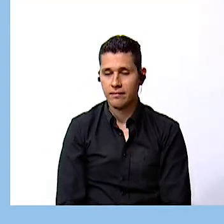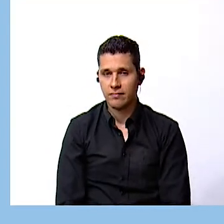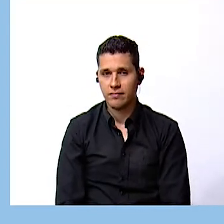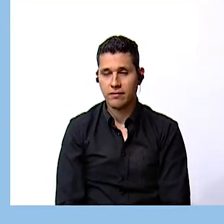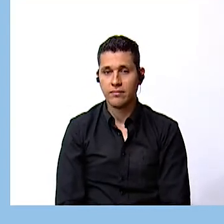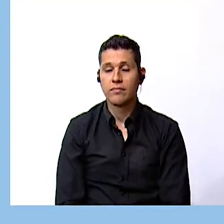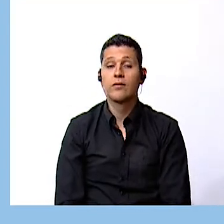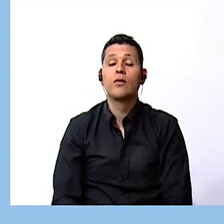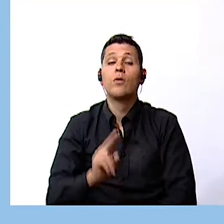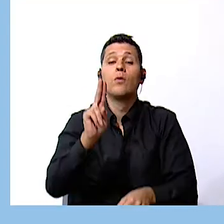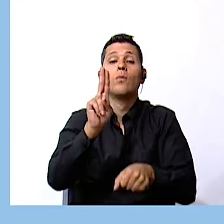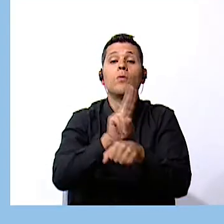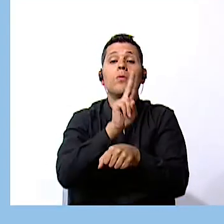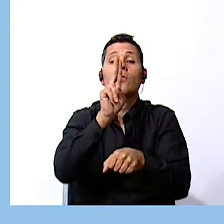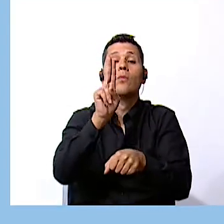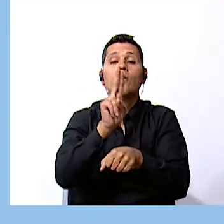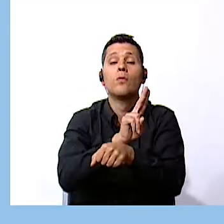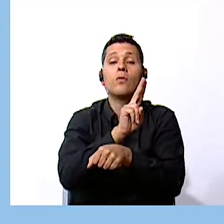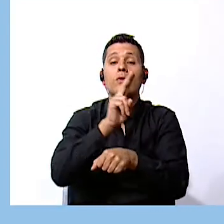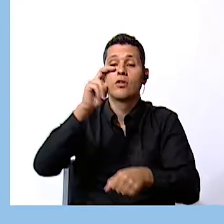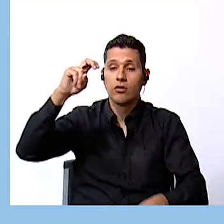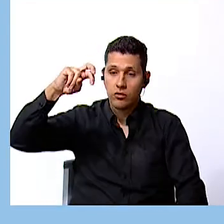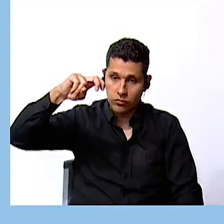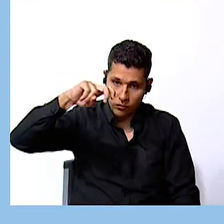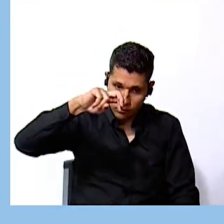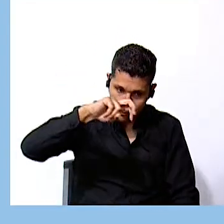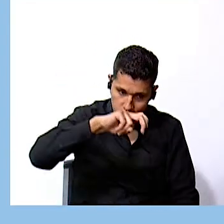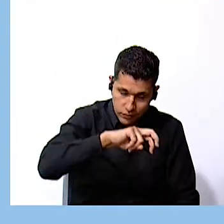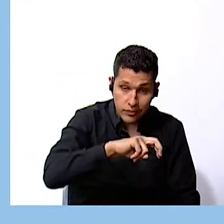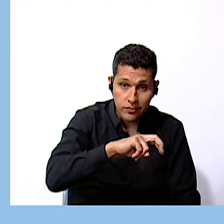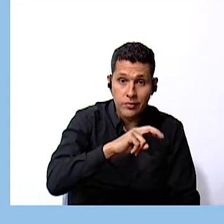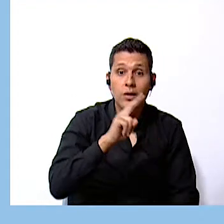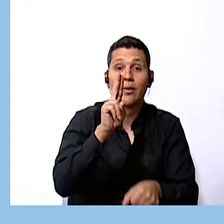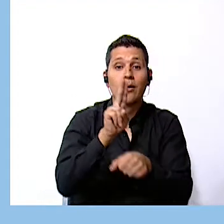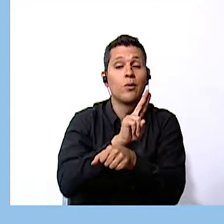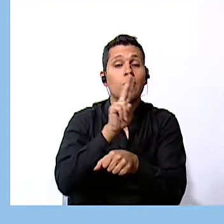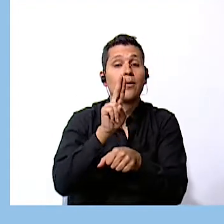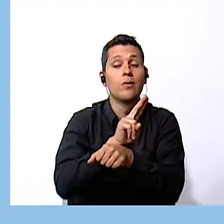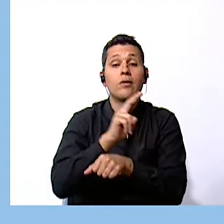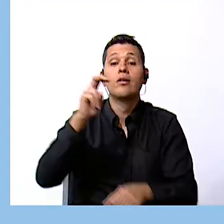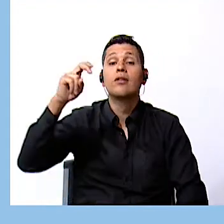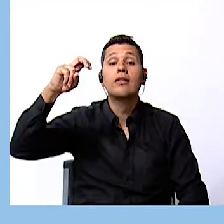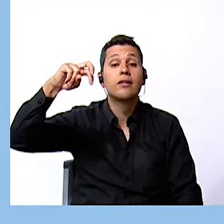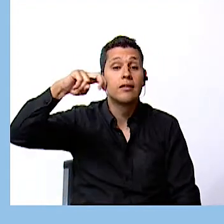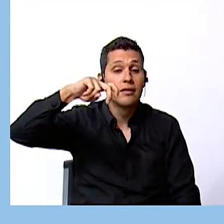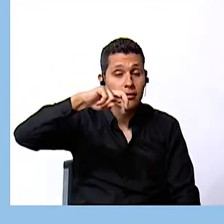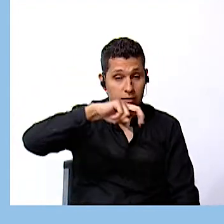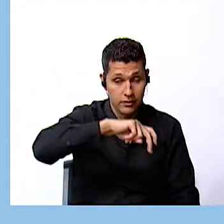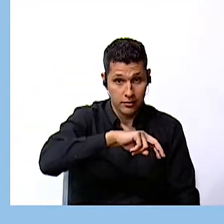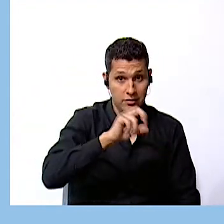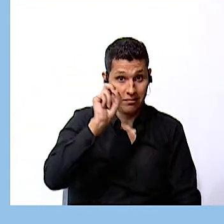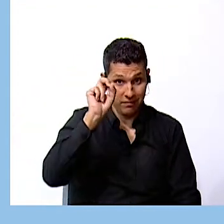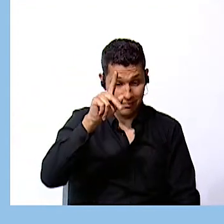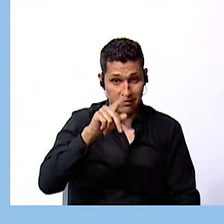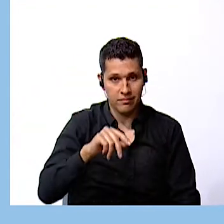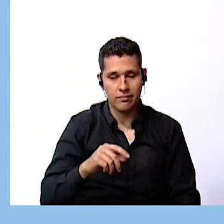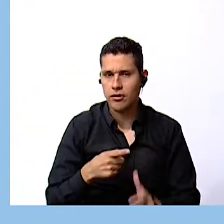use the stairs. Si hay escaleras, hay que usarlas caminando. That is